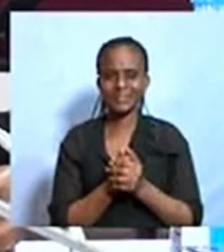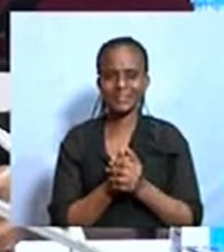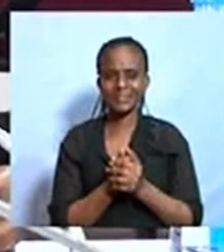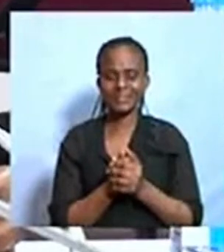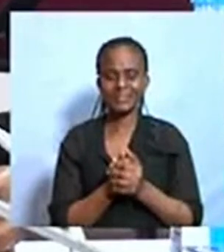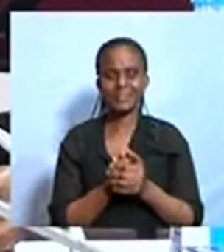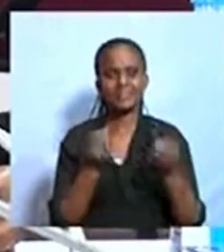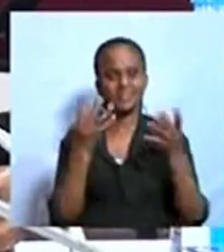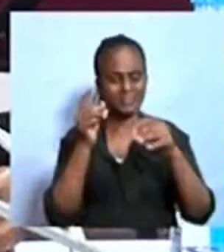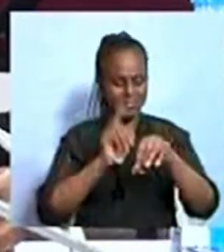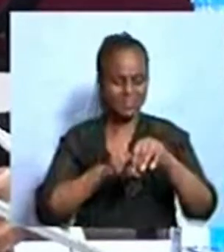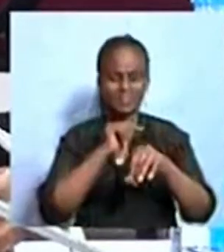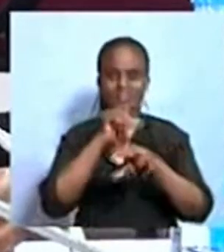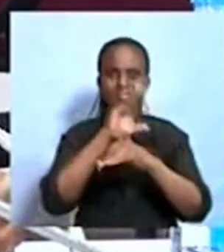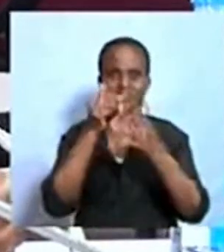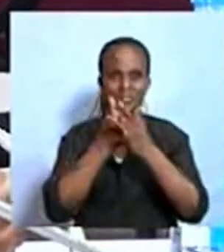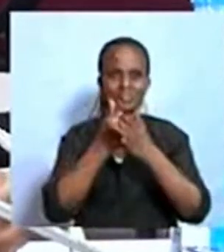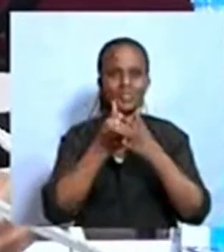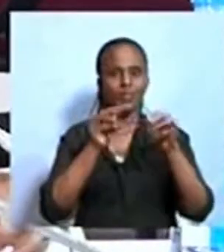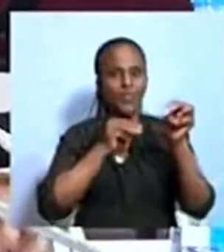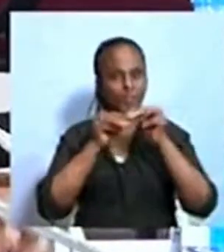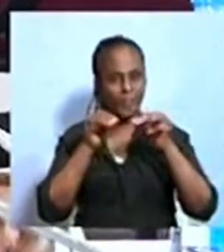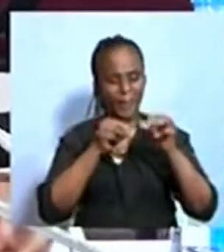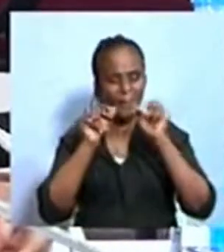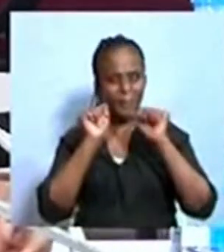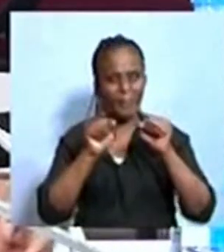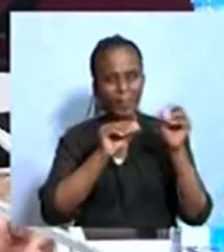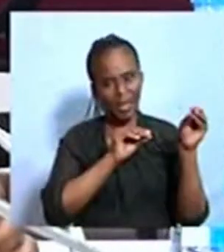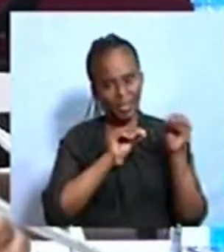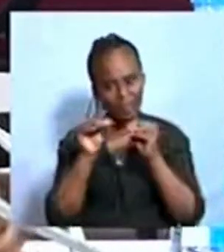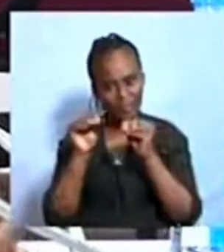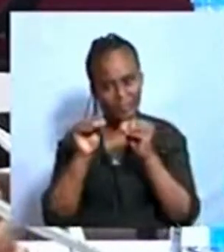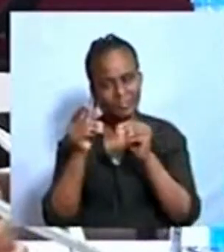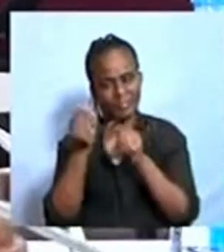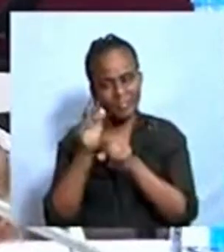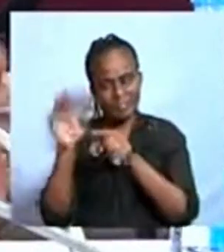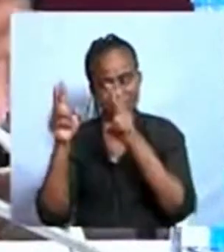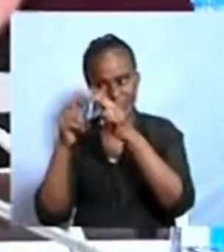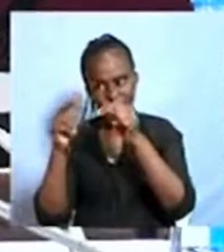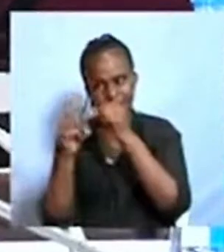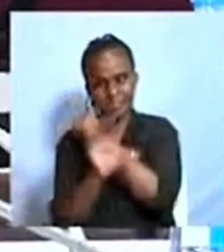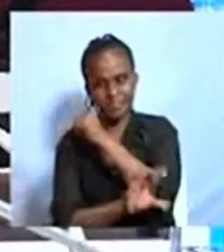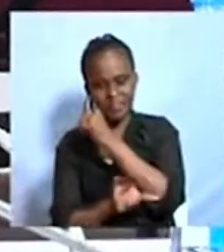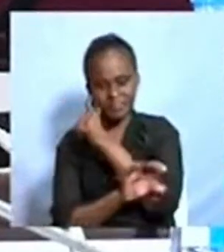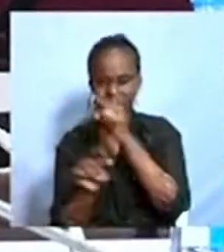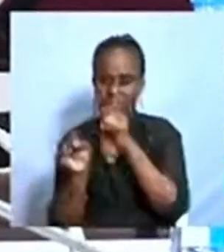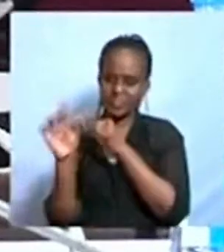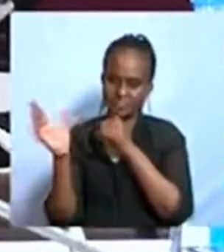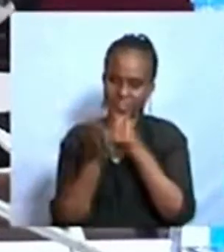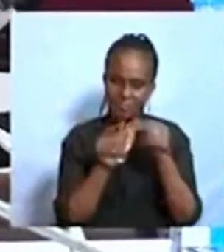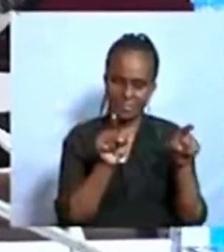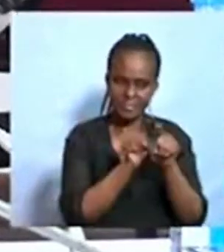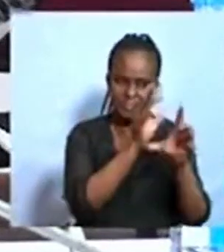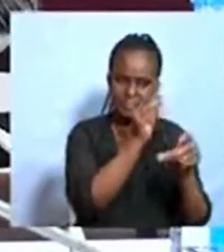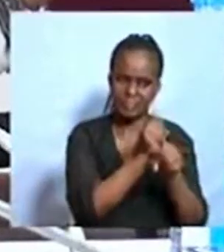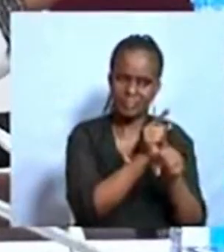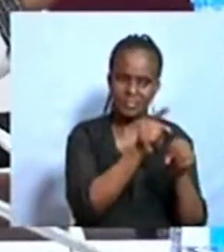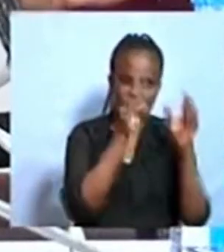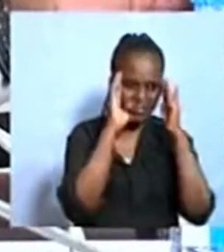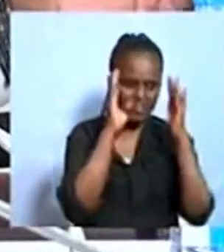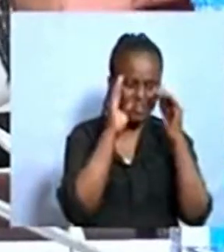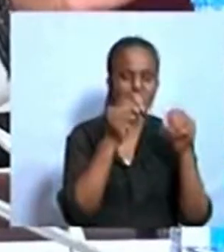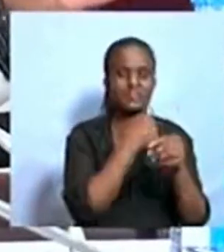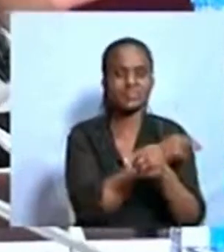of times it's not everybody that we even manage to move from the rural part of this country and come and receive